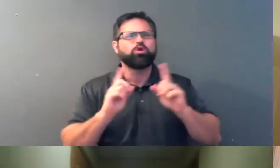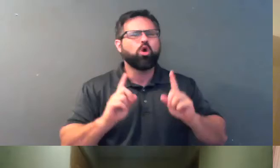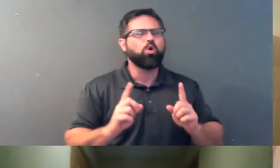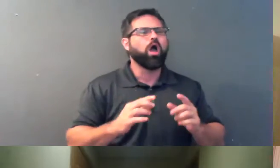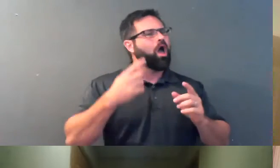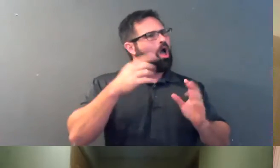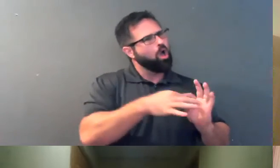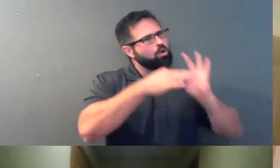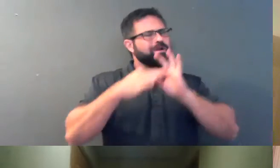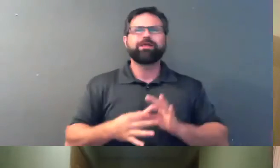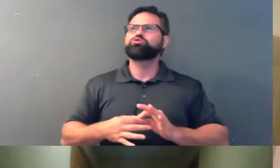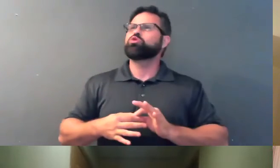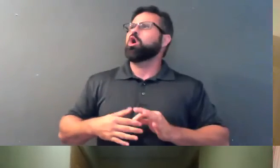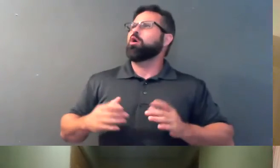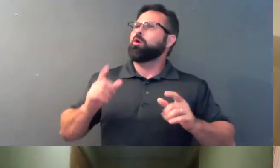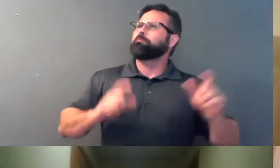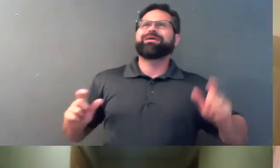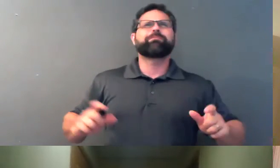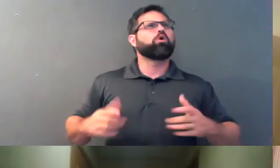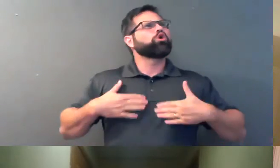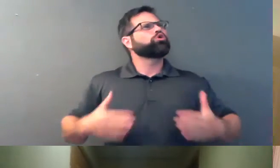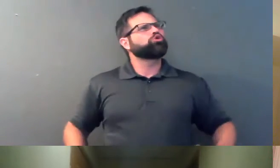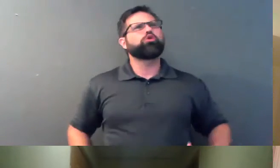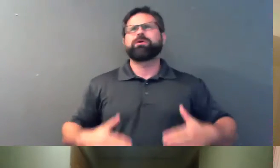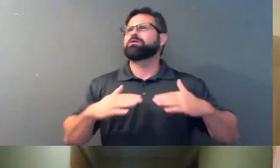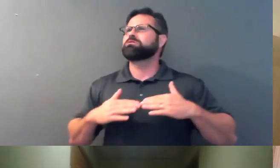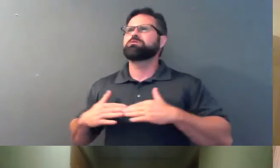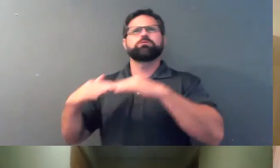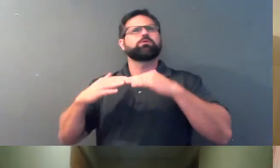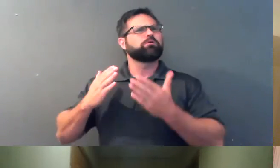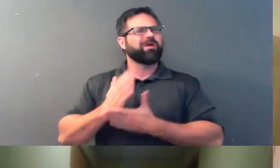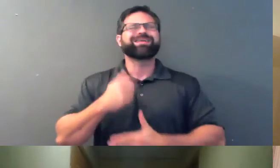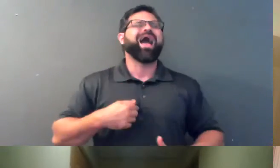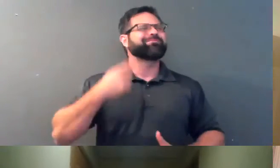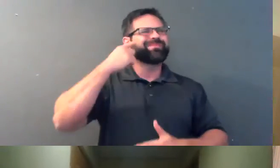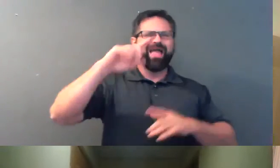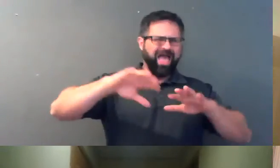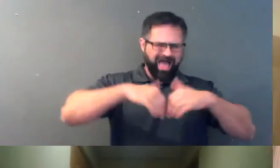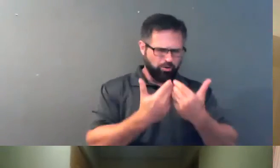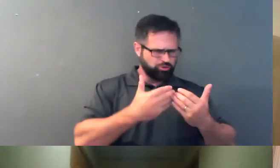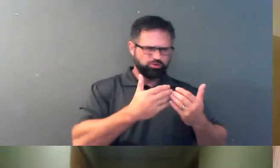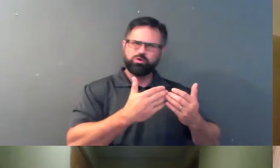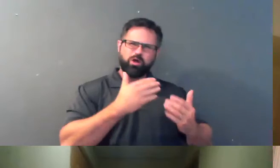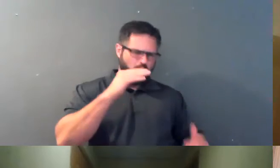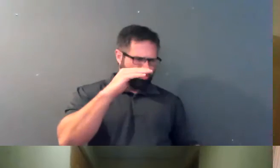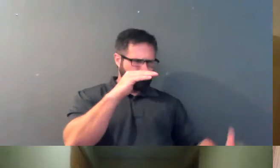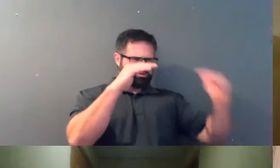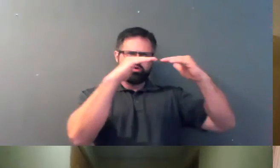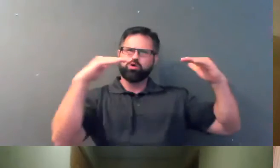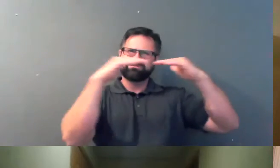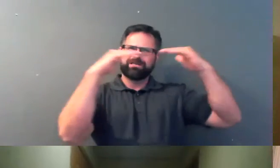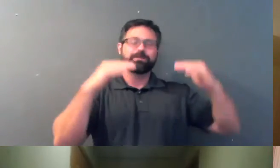interested in the linkage of restorative transformative justice movement, including for police abolition and community alternatives